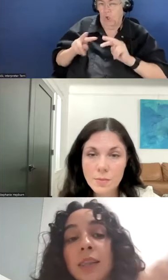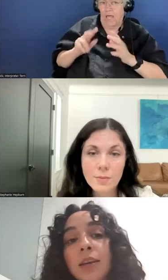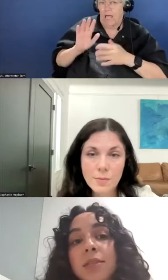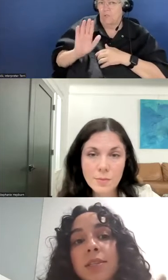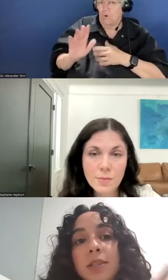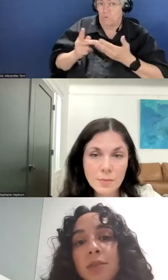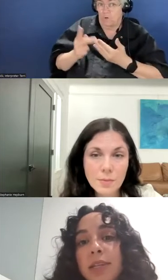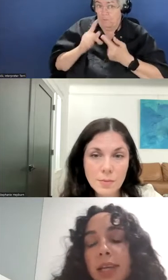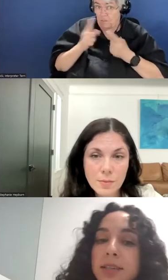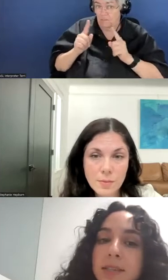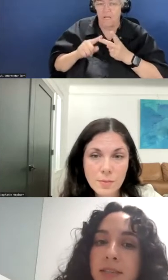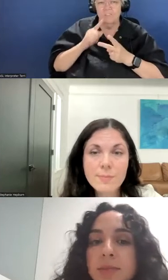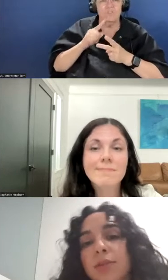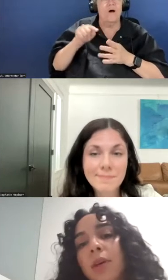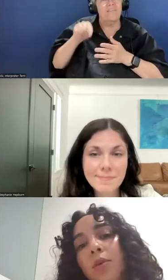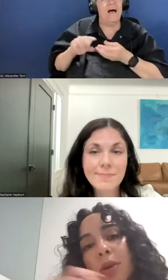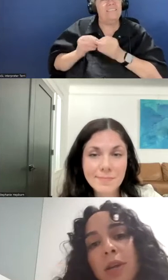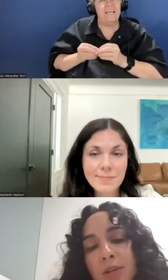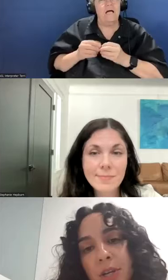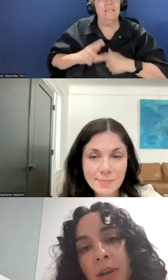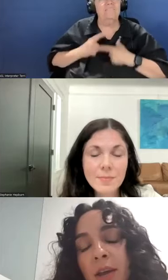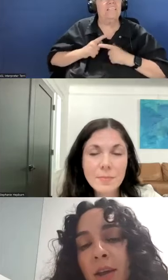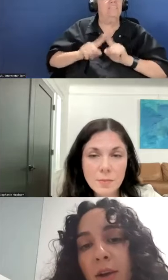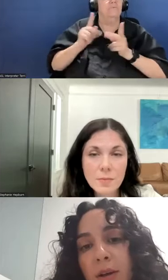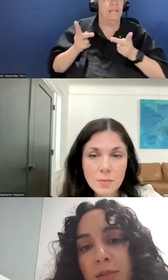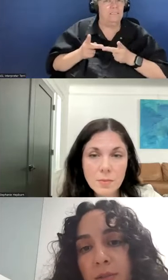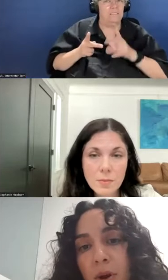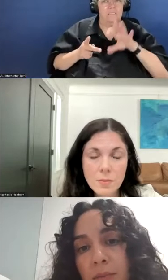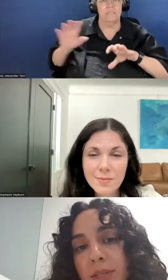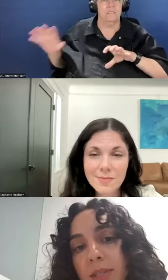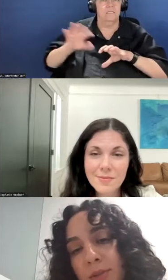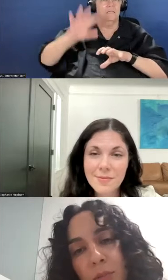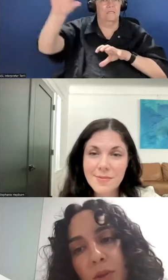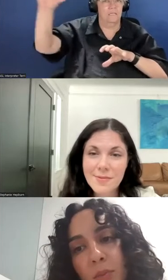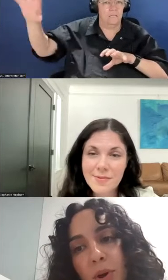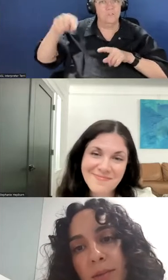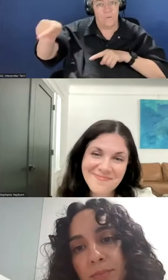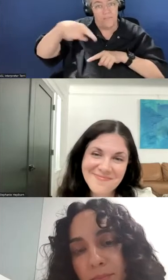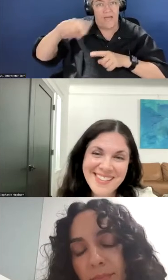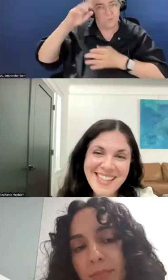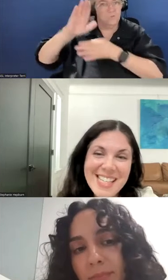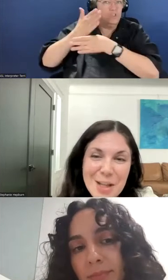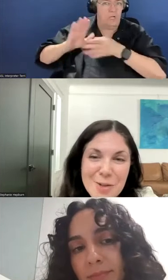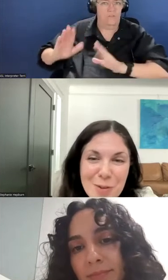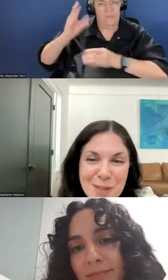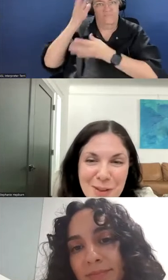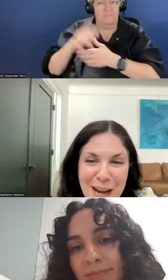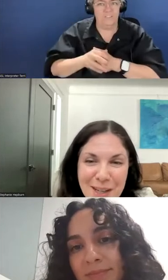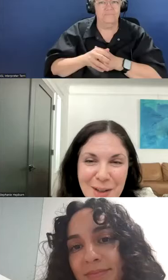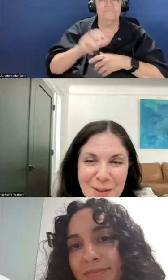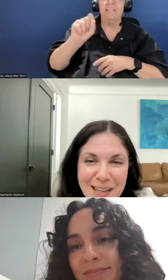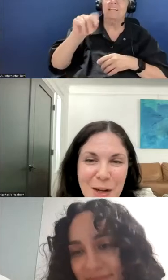doing lives in different data systems. So that coordination across those departments is extremely important. Thank you so